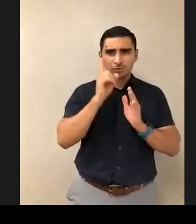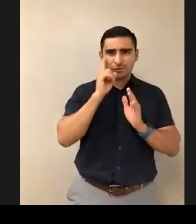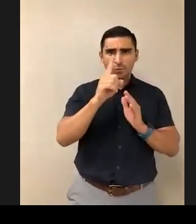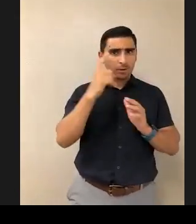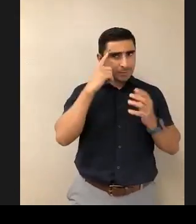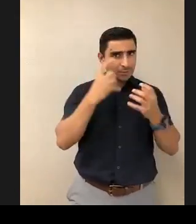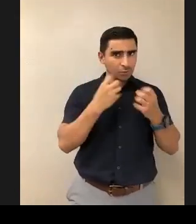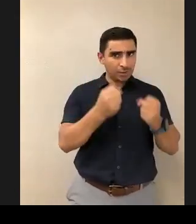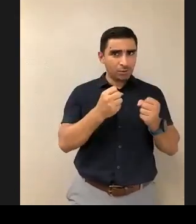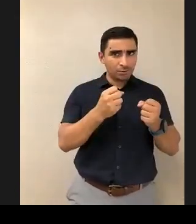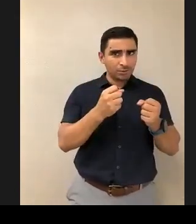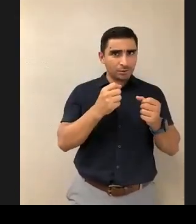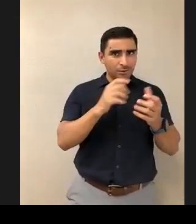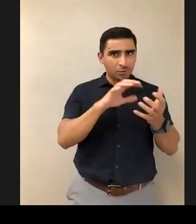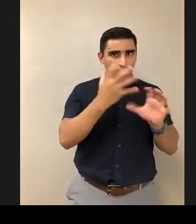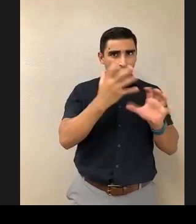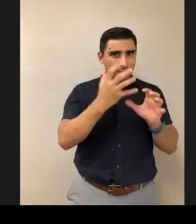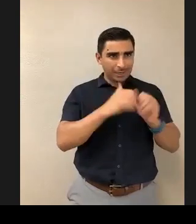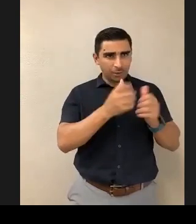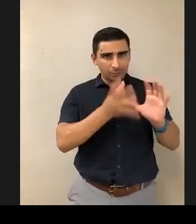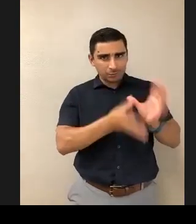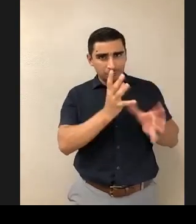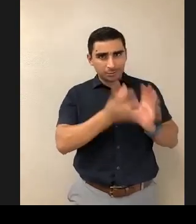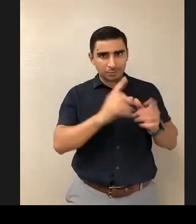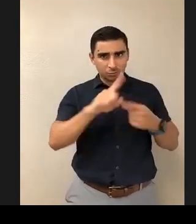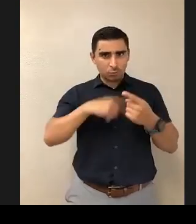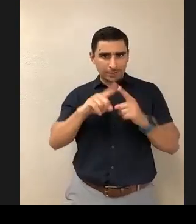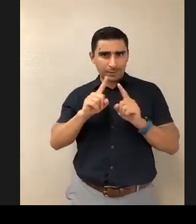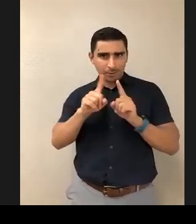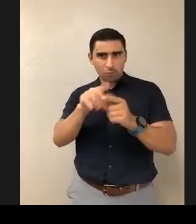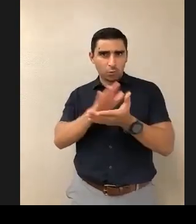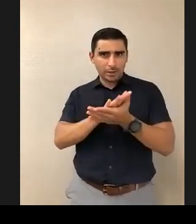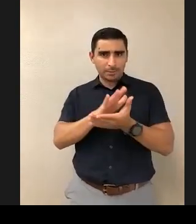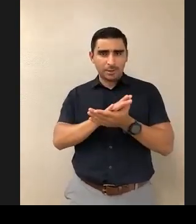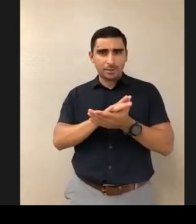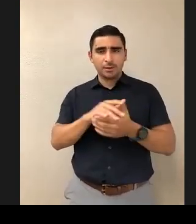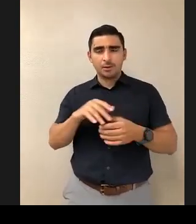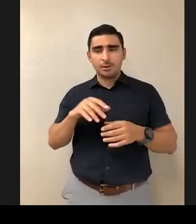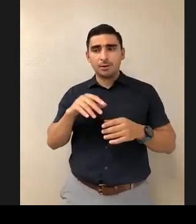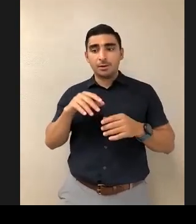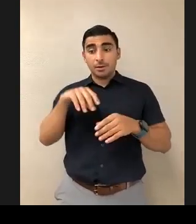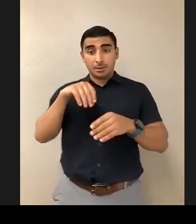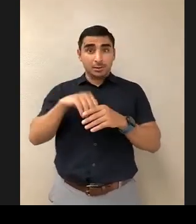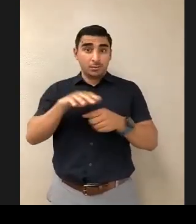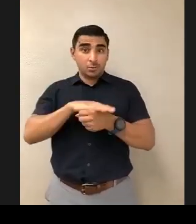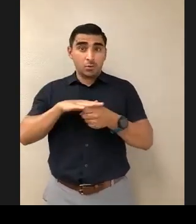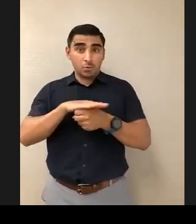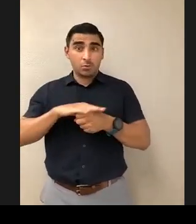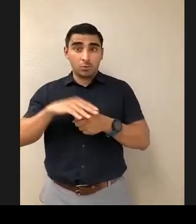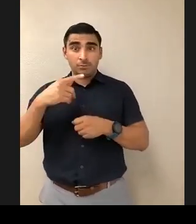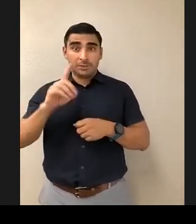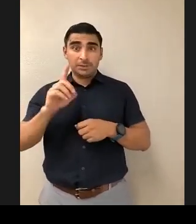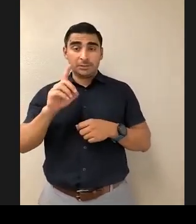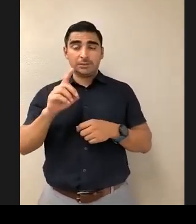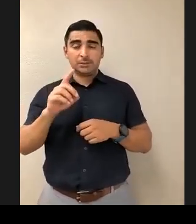academy. And in their precinct, they changed that so that